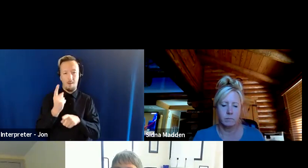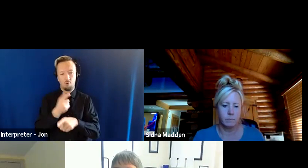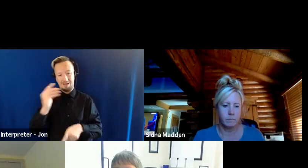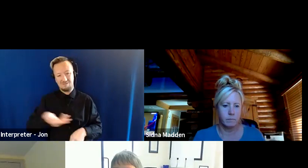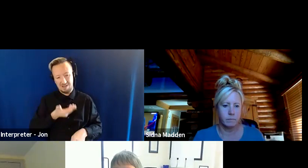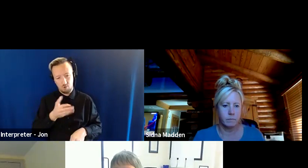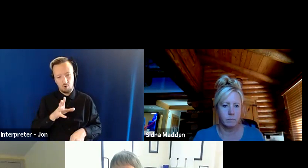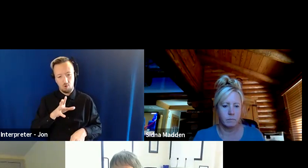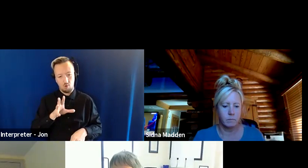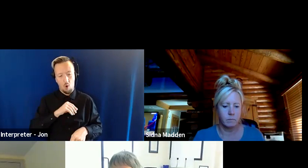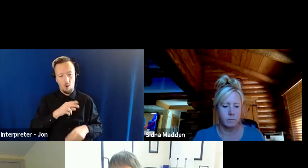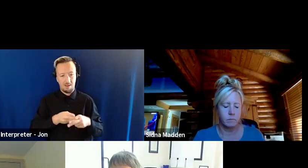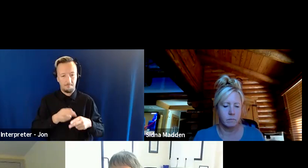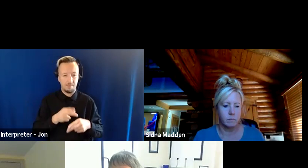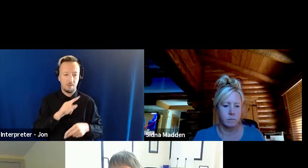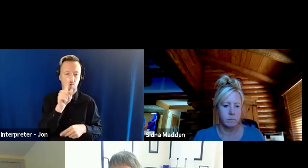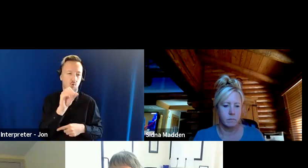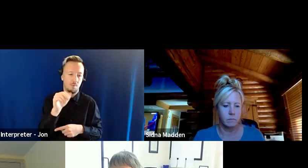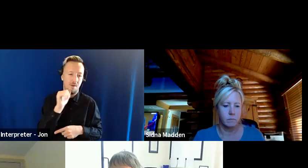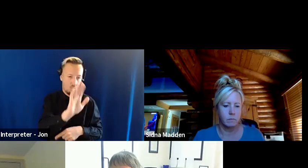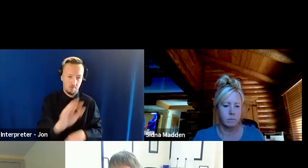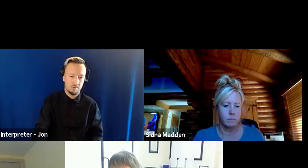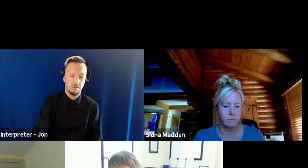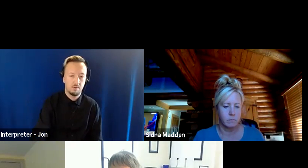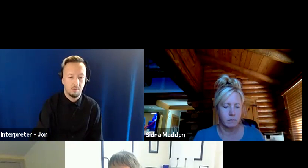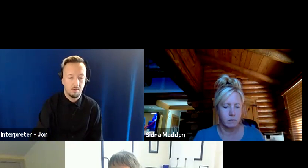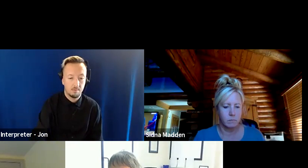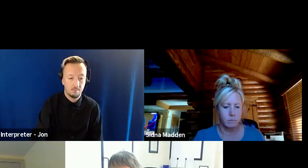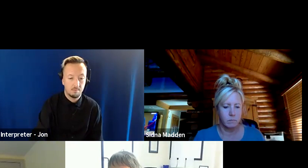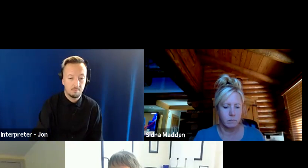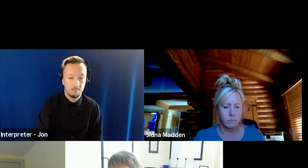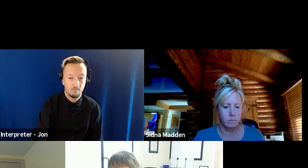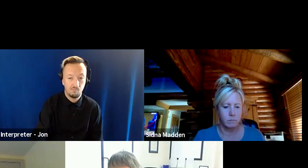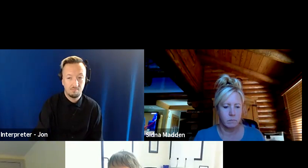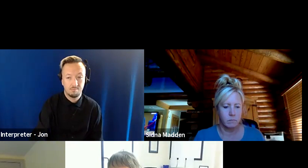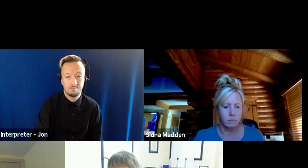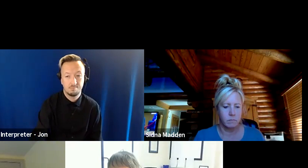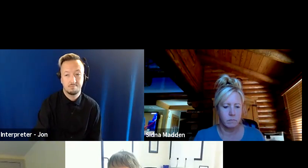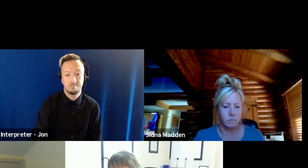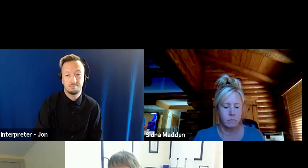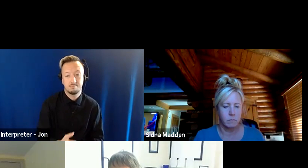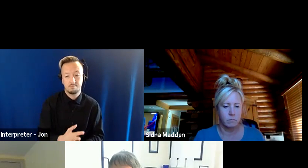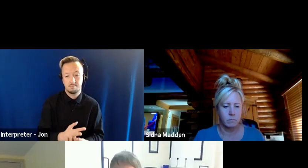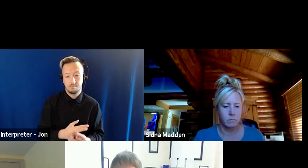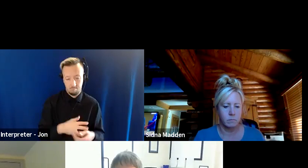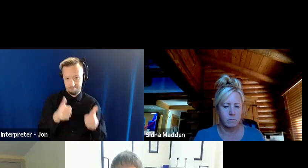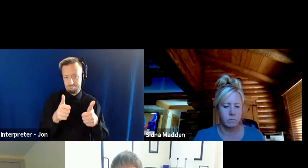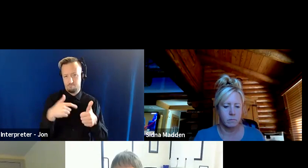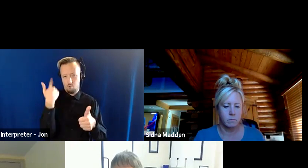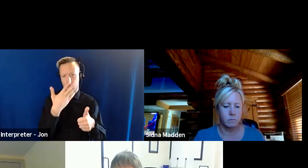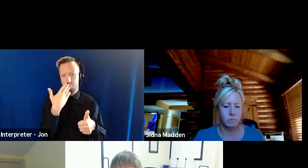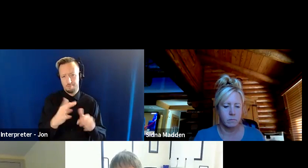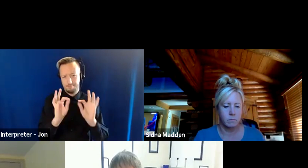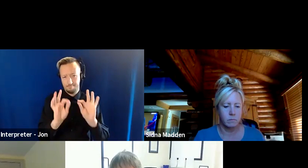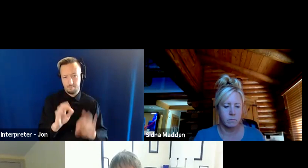name. So it was a Zoom error, not yours. Okay. Well, I changed my name there. So, but yes, thank you. You're looking good. Thanks,